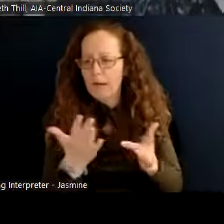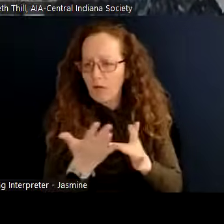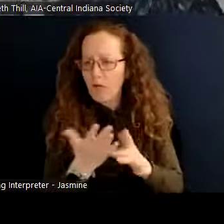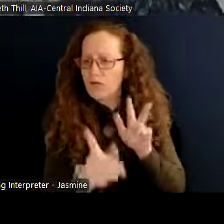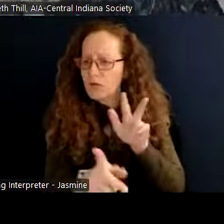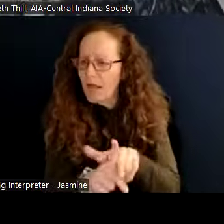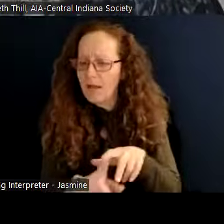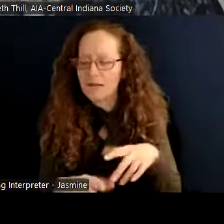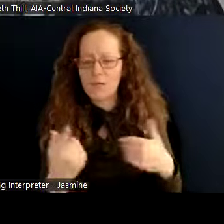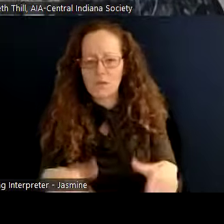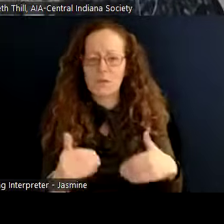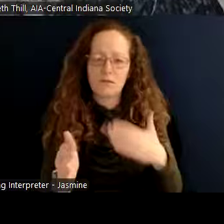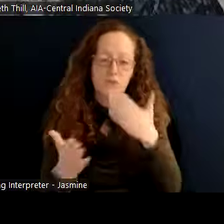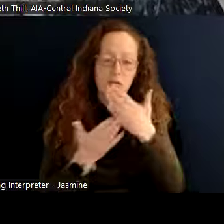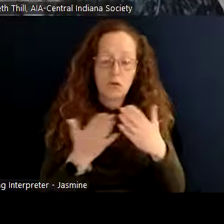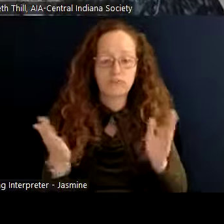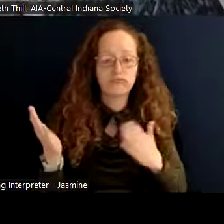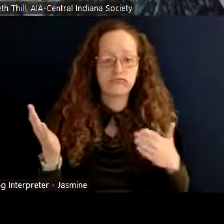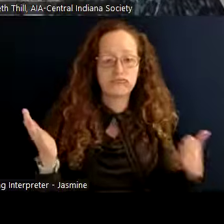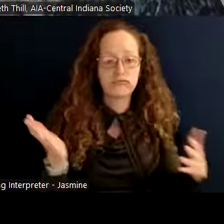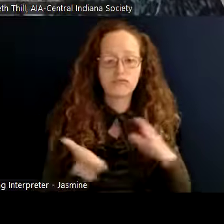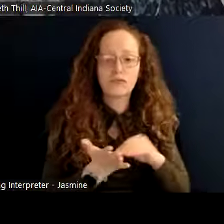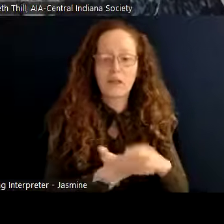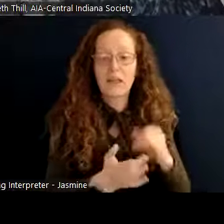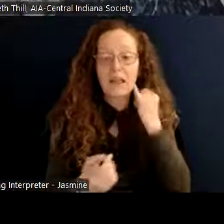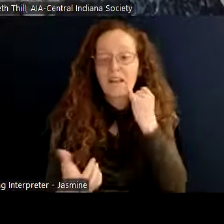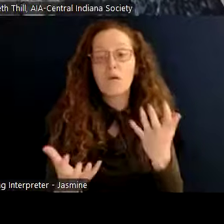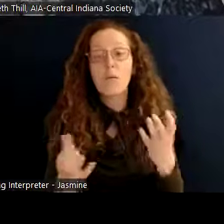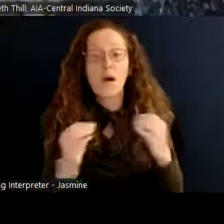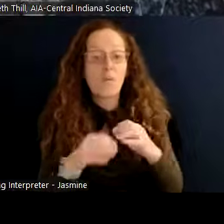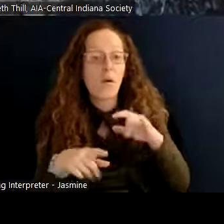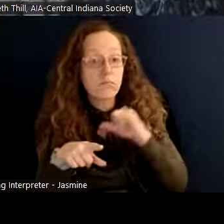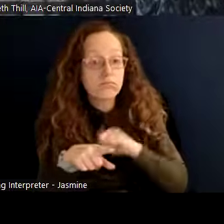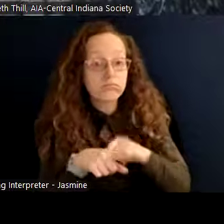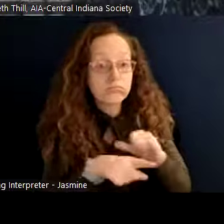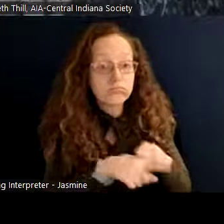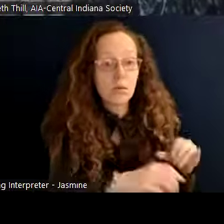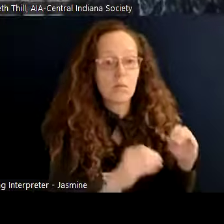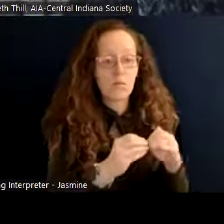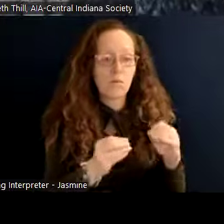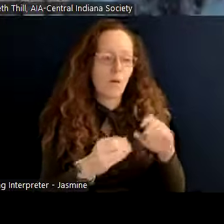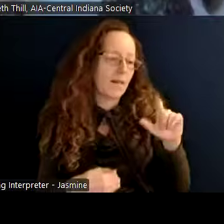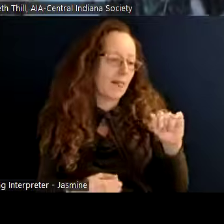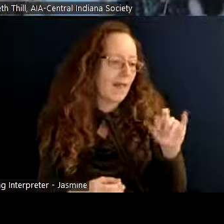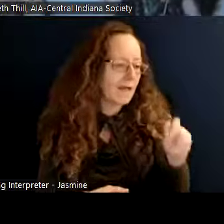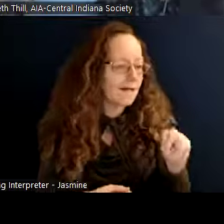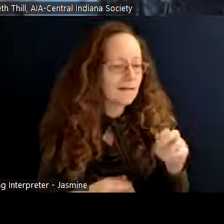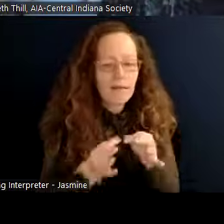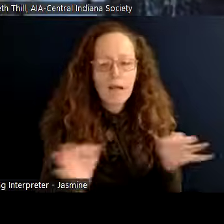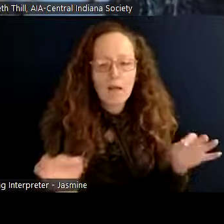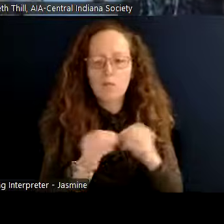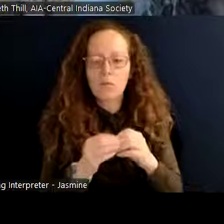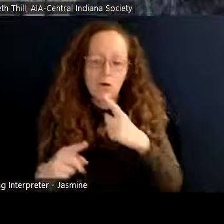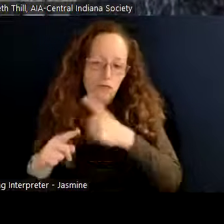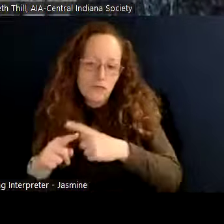insight. If you feel like you need more jargon in your life and you need more Latin and Greek terms, don't worry, we got